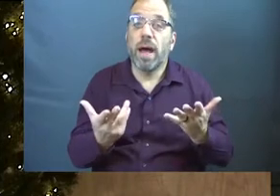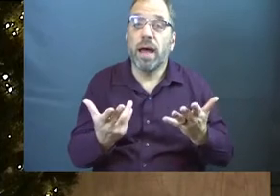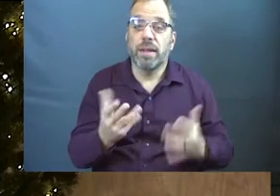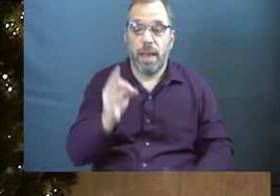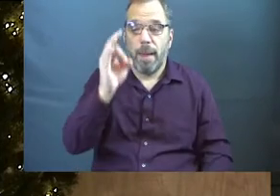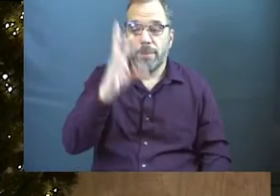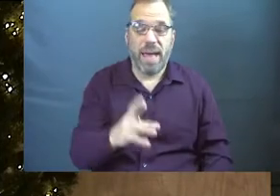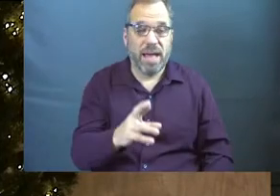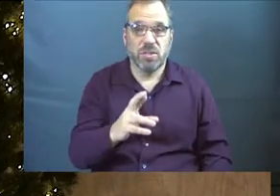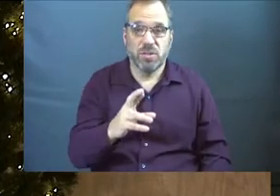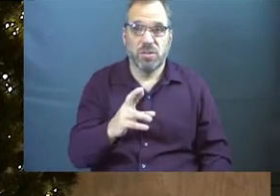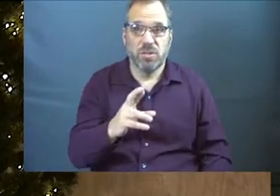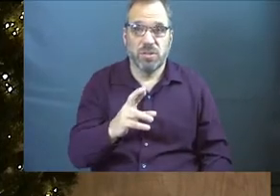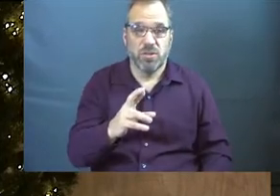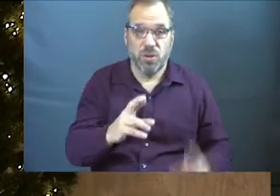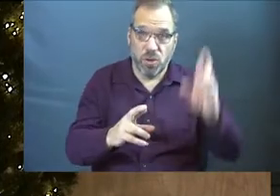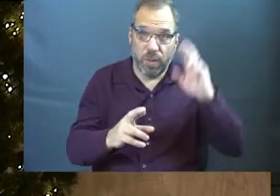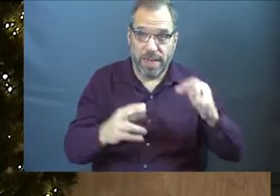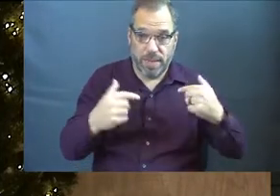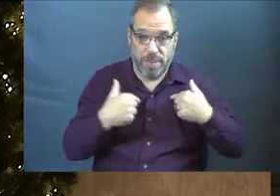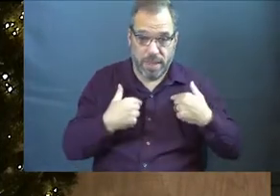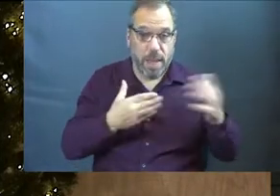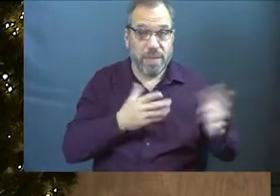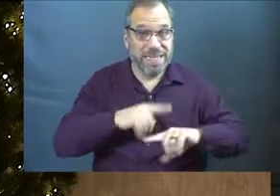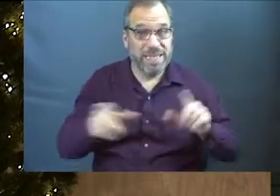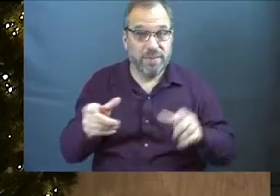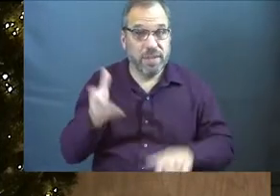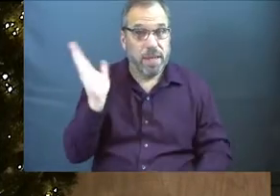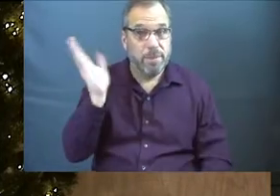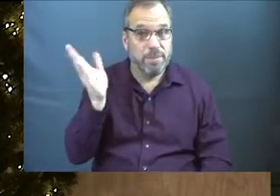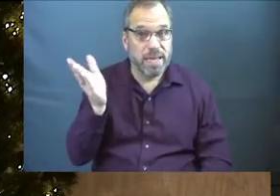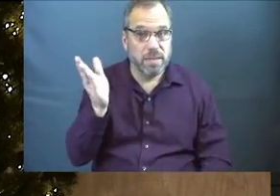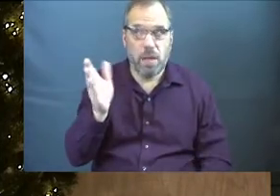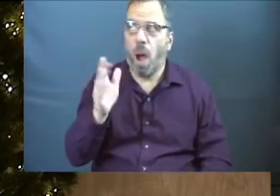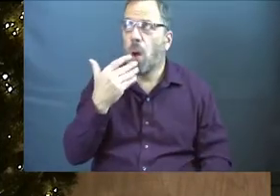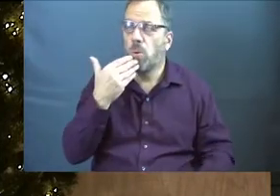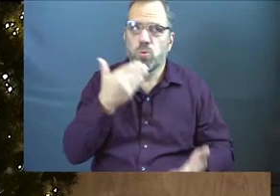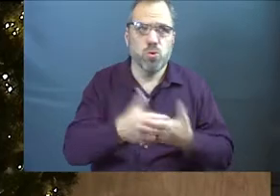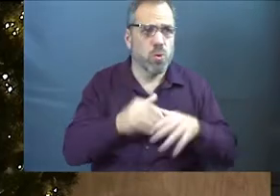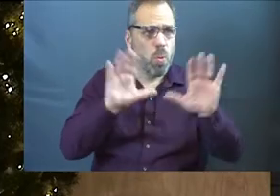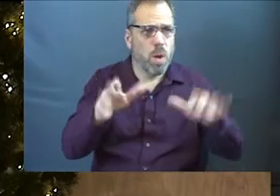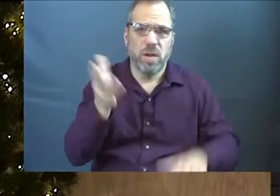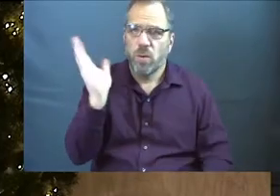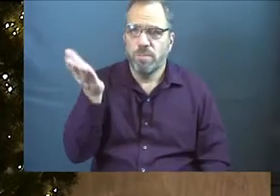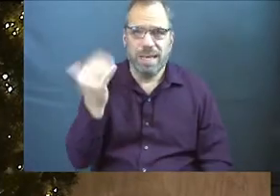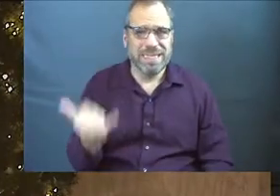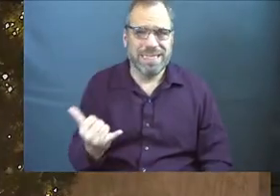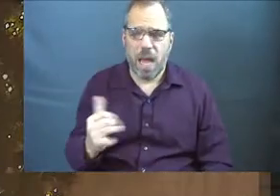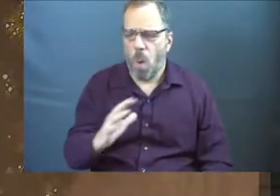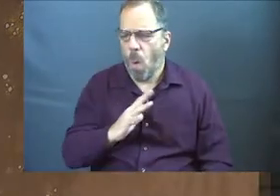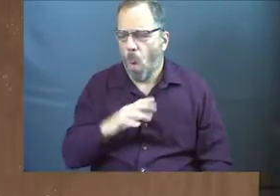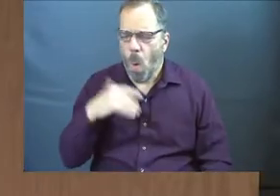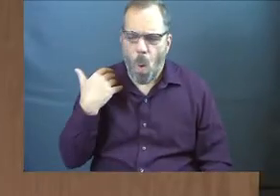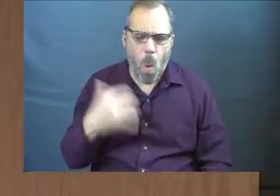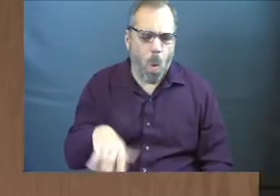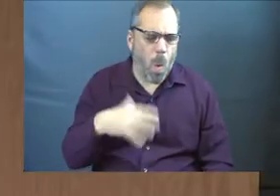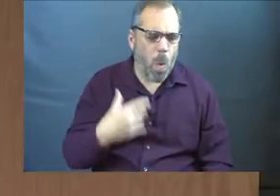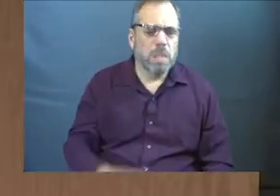Ricky and I had a completely different message planned for today. It was a great message, by the way. So